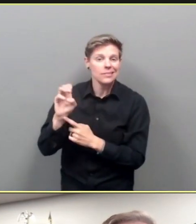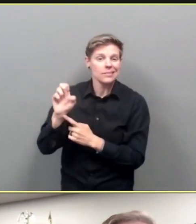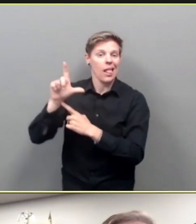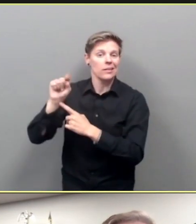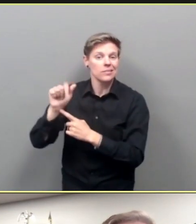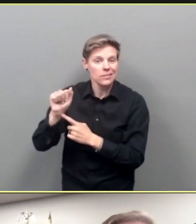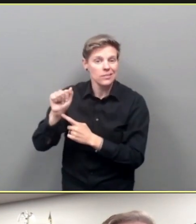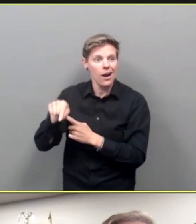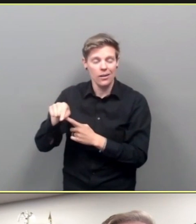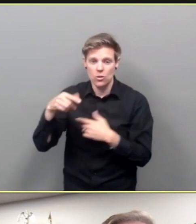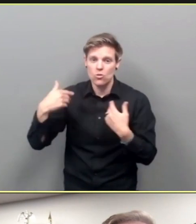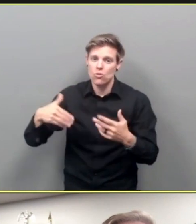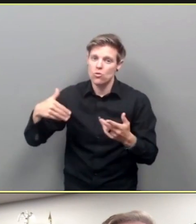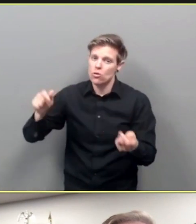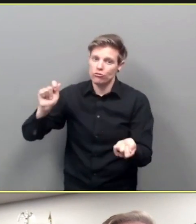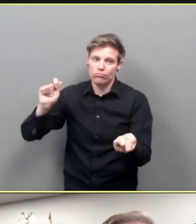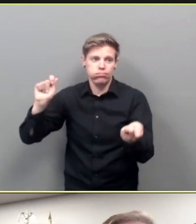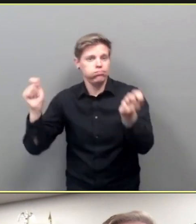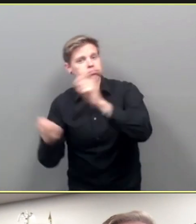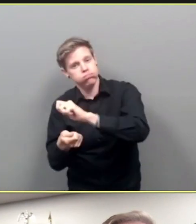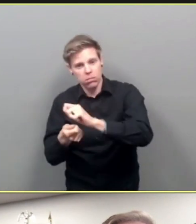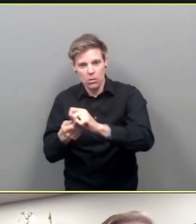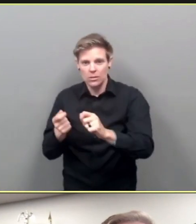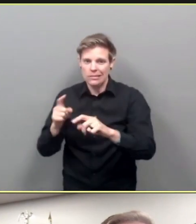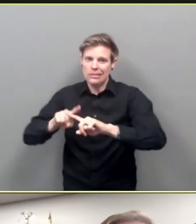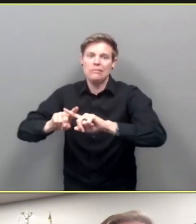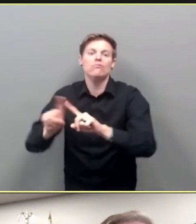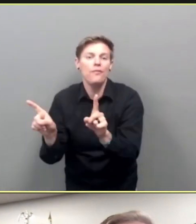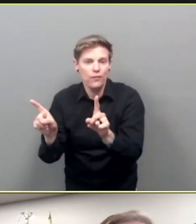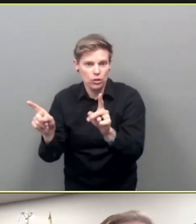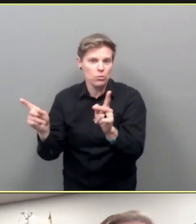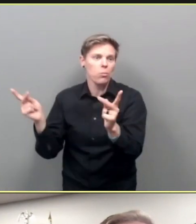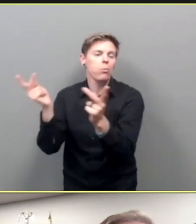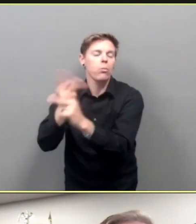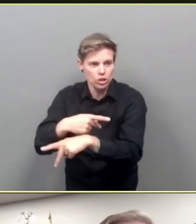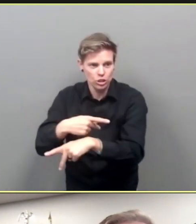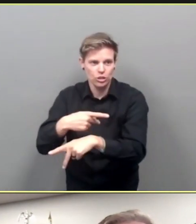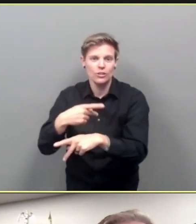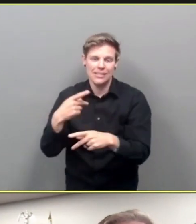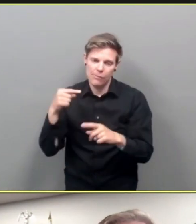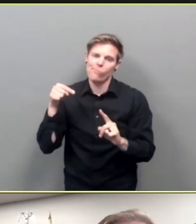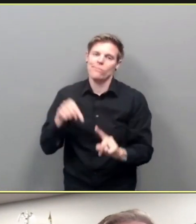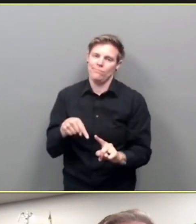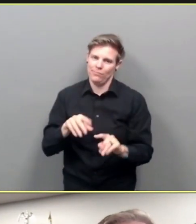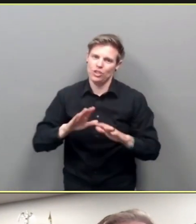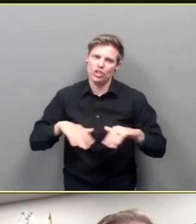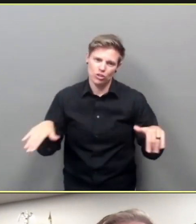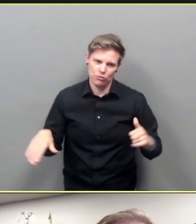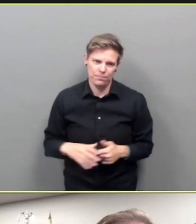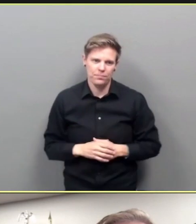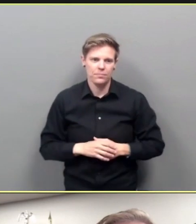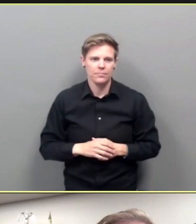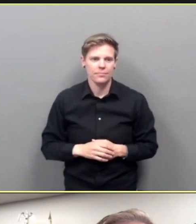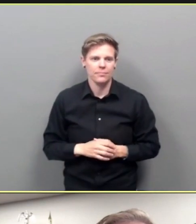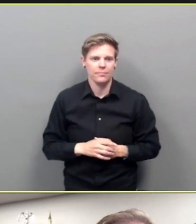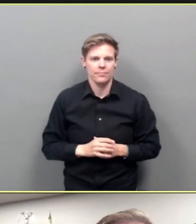we're seeing a completely different epidemic among children. Thank you.